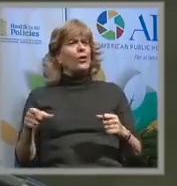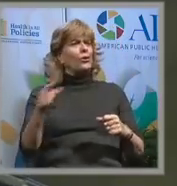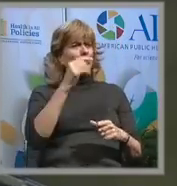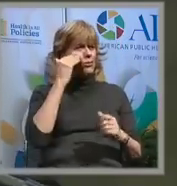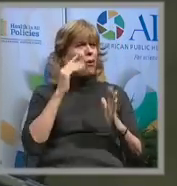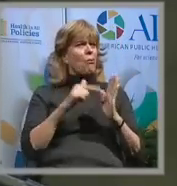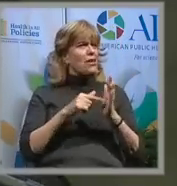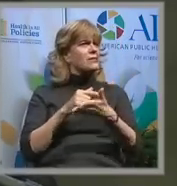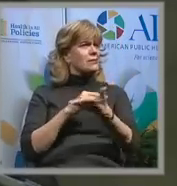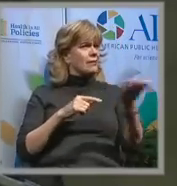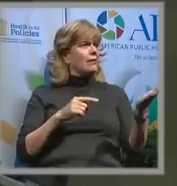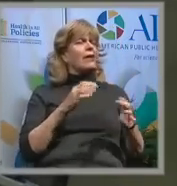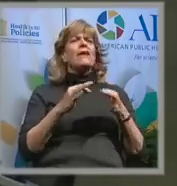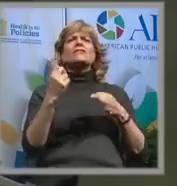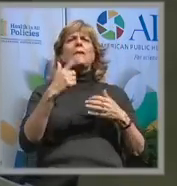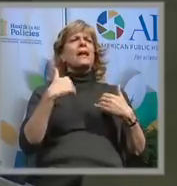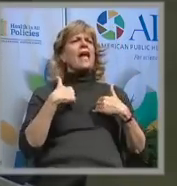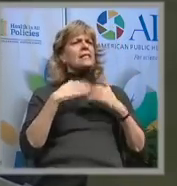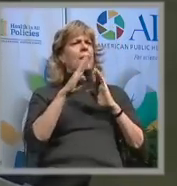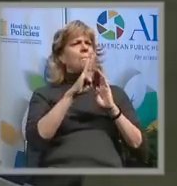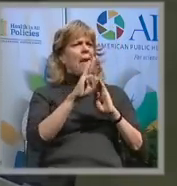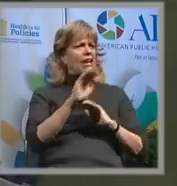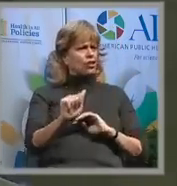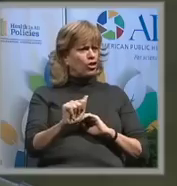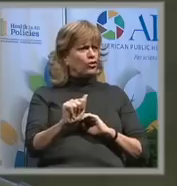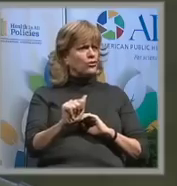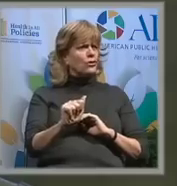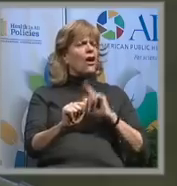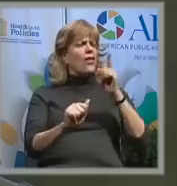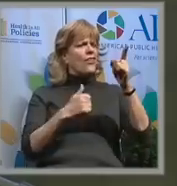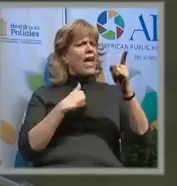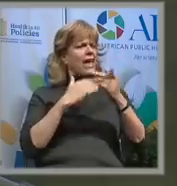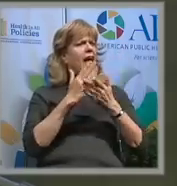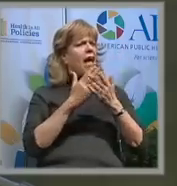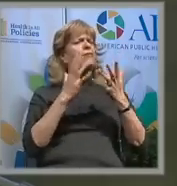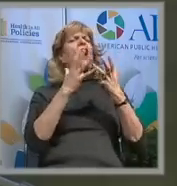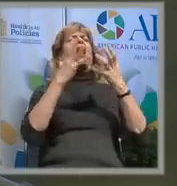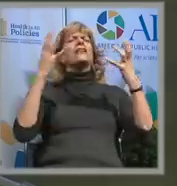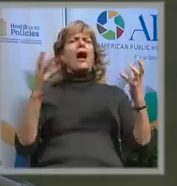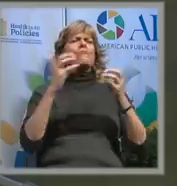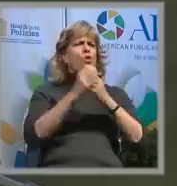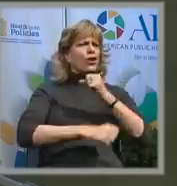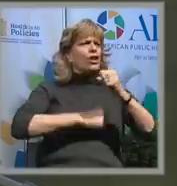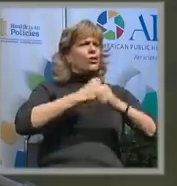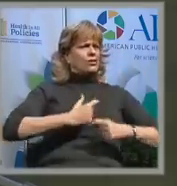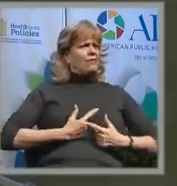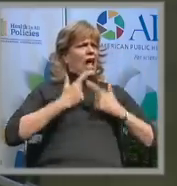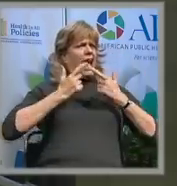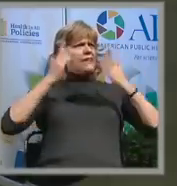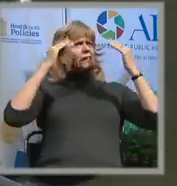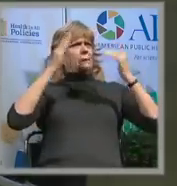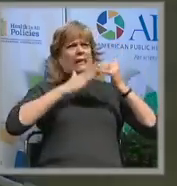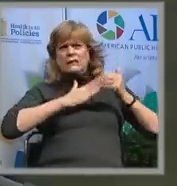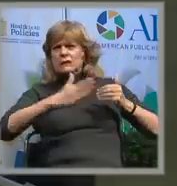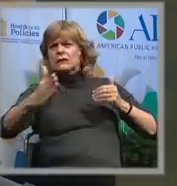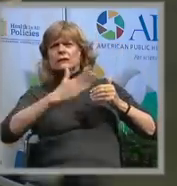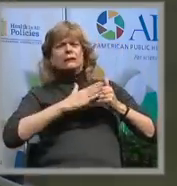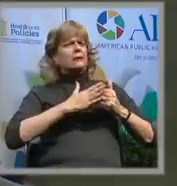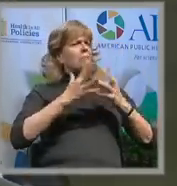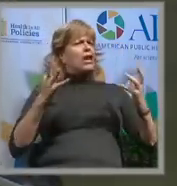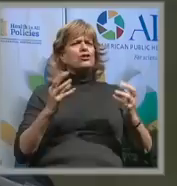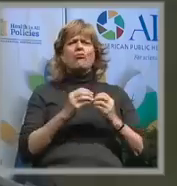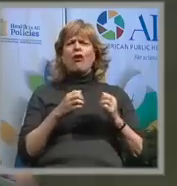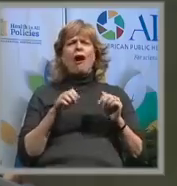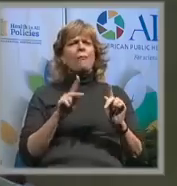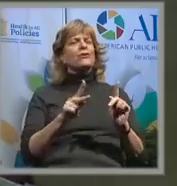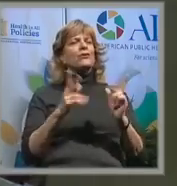know this, that if somebody has a bachelor's degree, they've got substantially more years of life expectancy. They've got much more